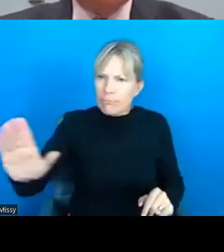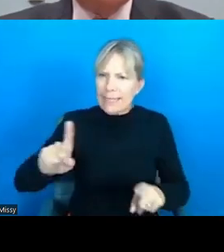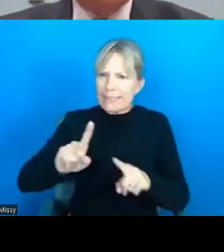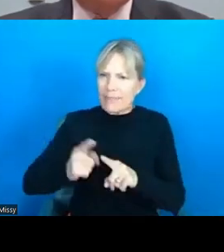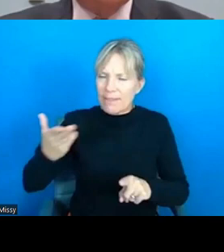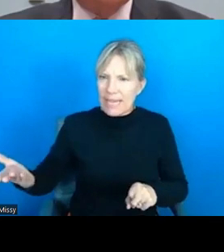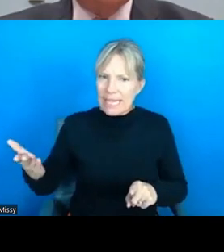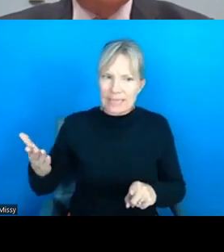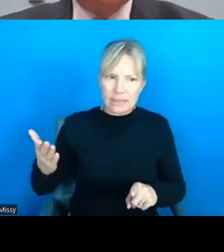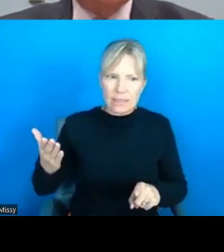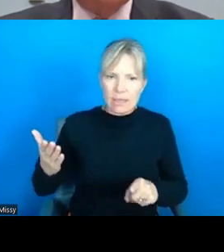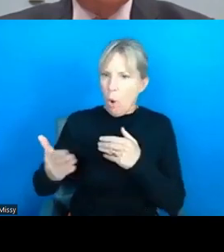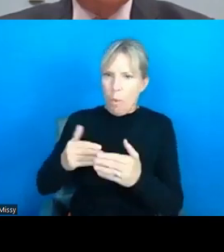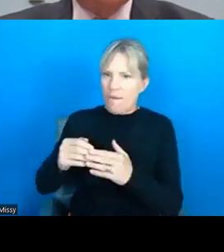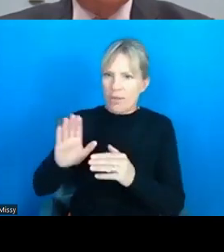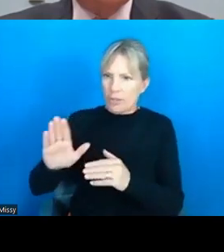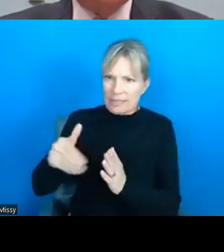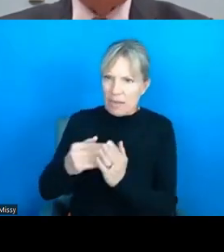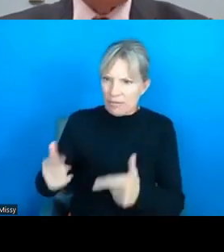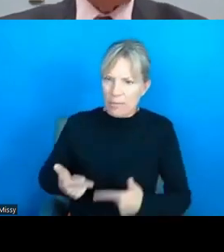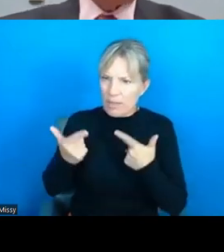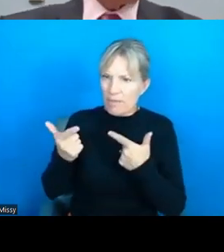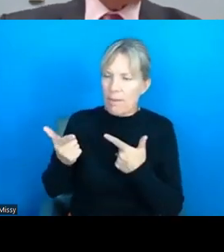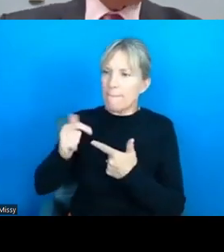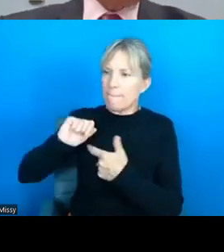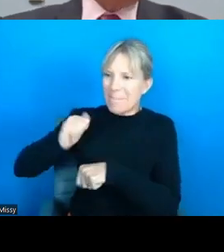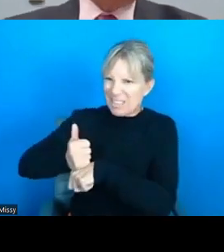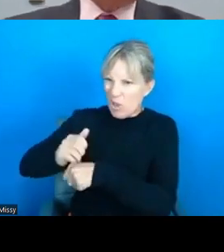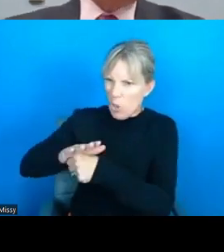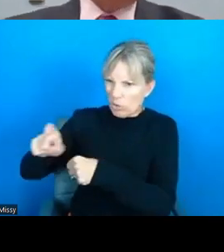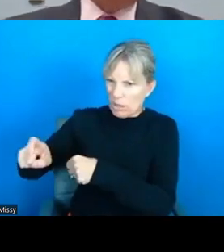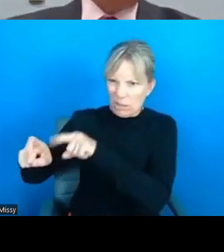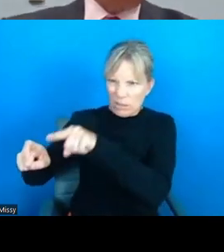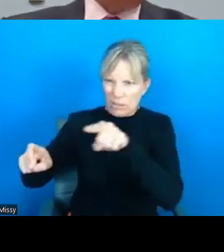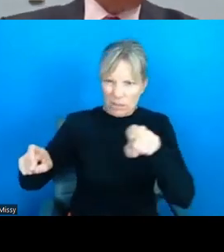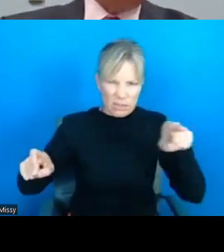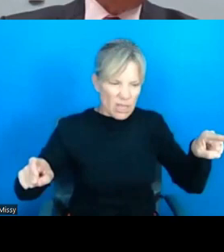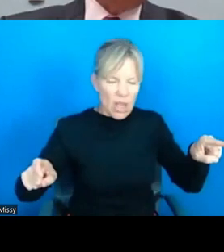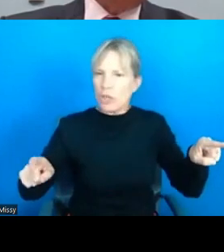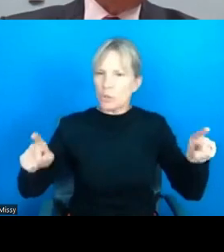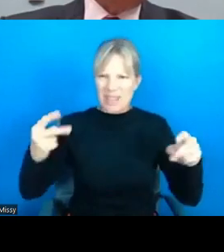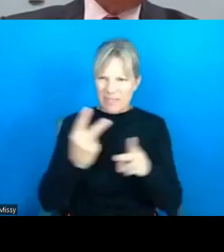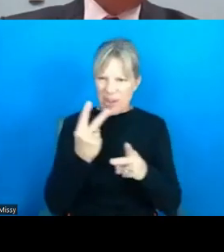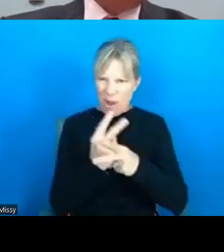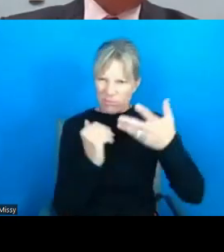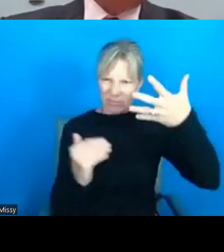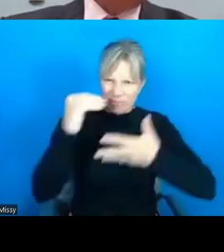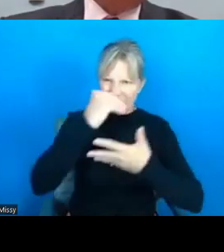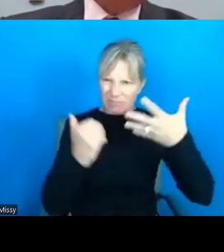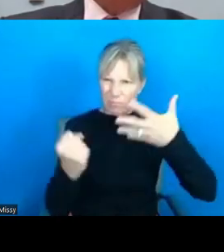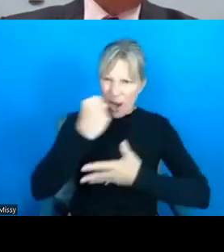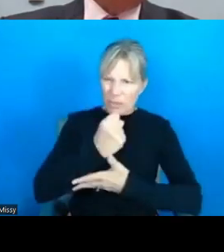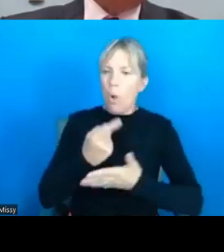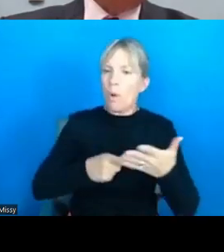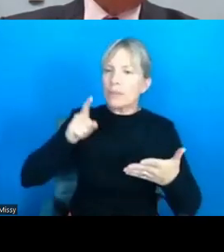different, wherever they were, they had based on their local needs. And we had to look at a higher order of what was